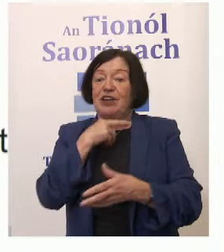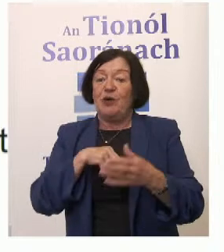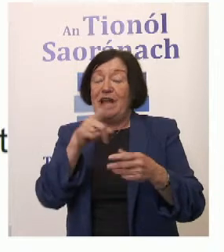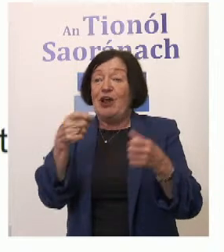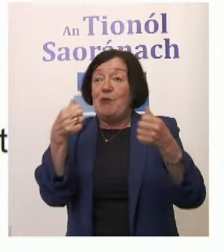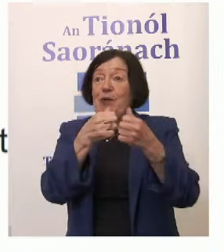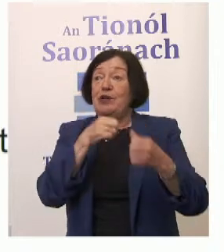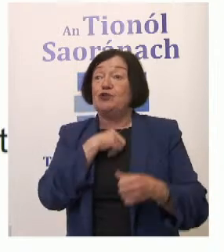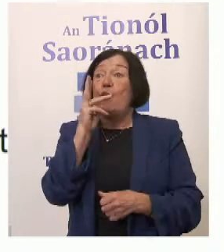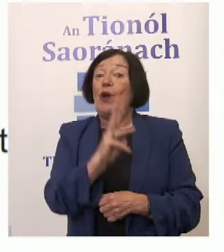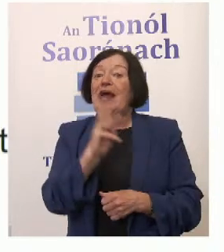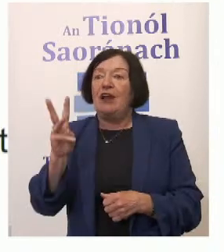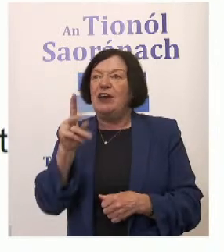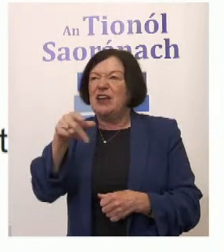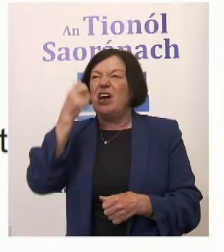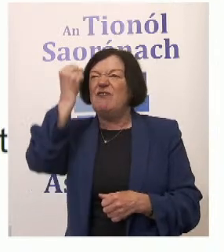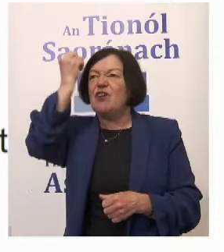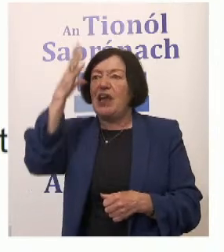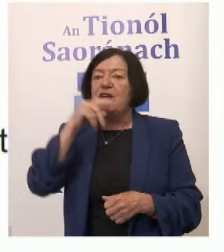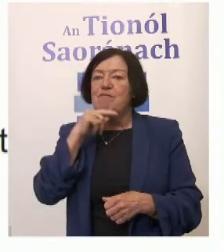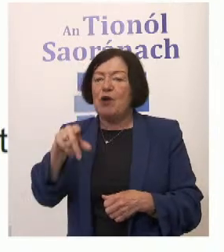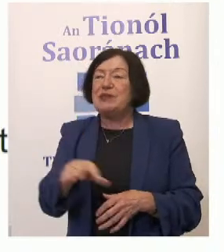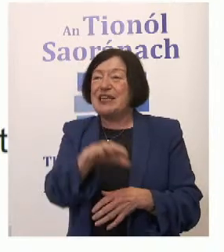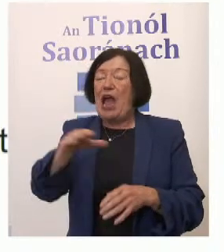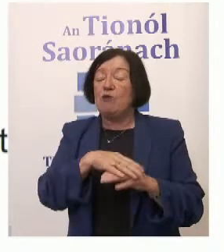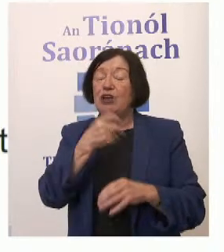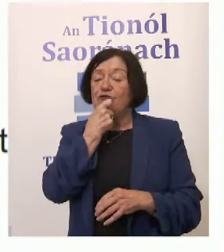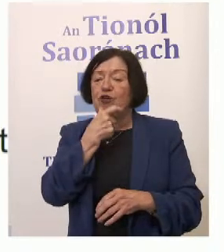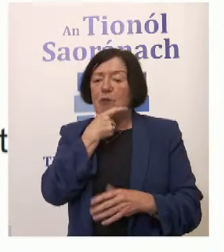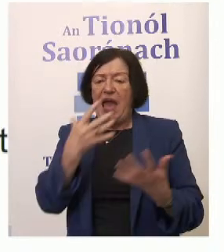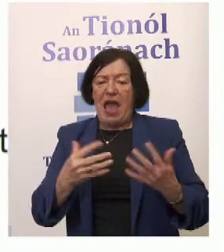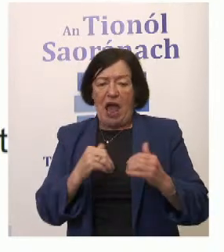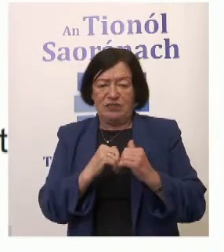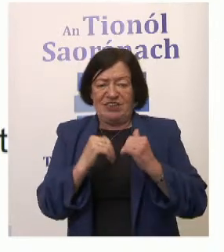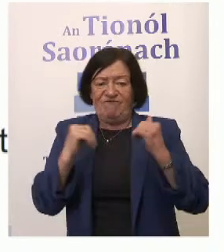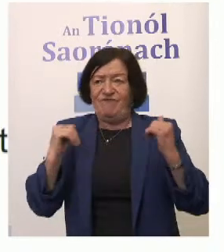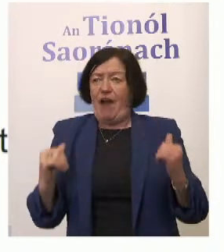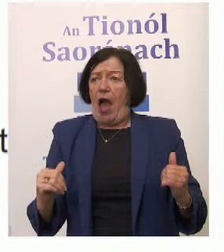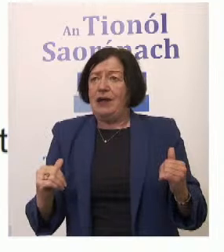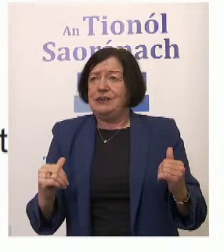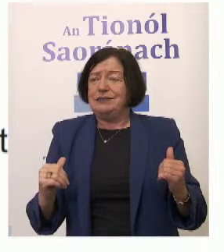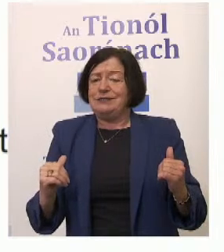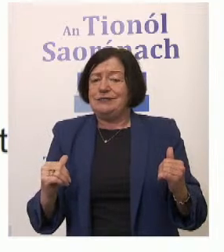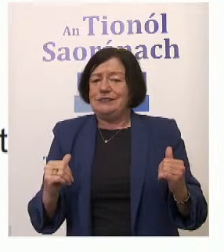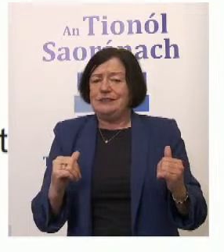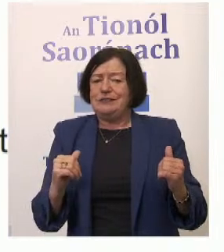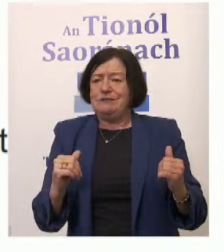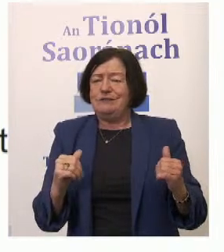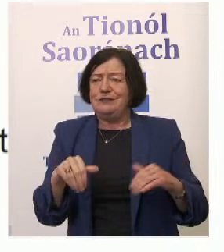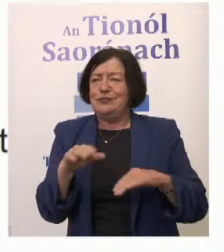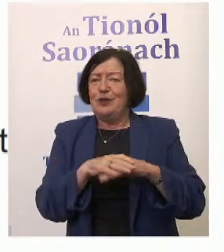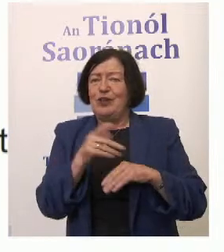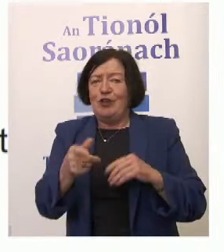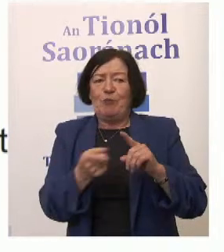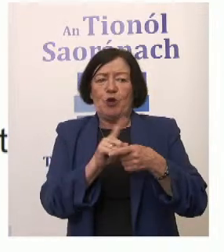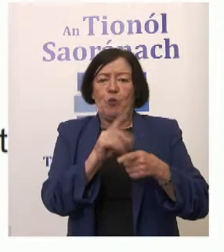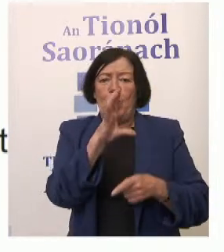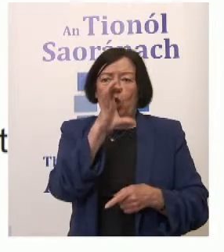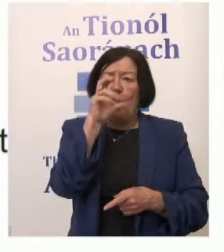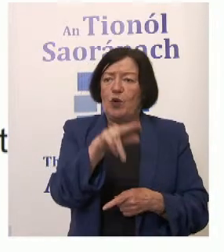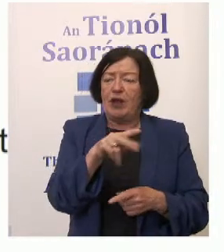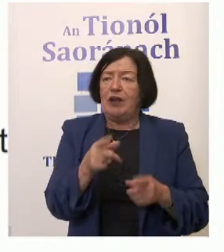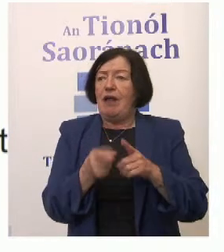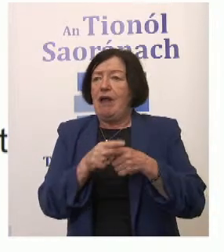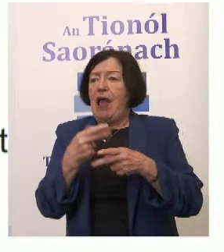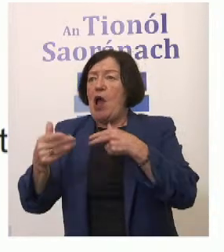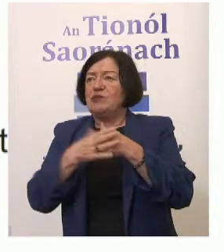border into Wicklow. But you kind of forget, but it was the county of Dublin, because how could you divide, you know, when does it become Lucan and then it becomes, you